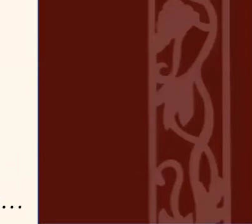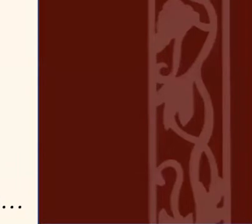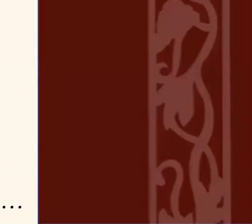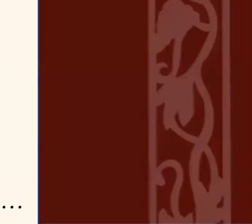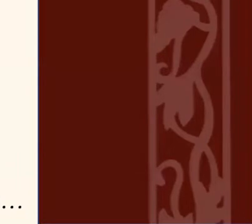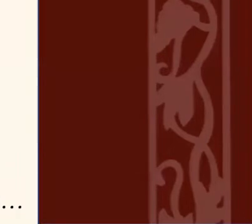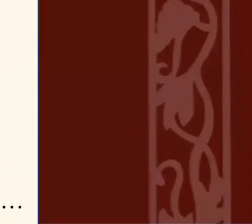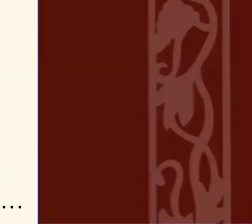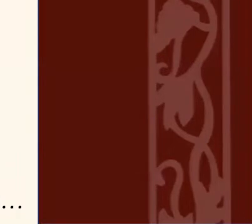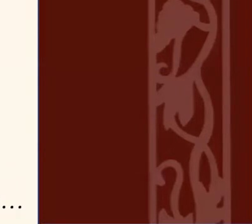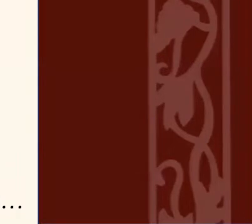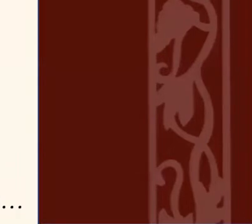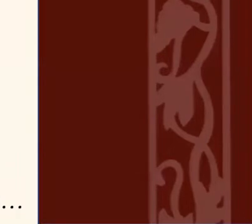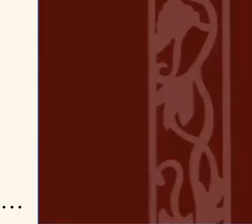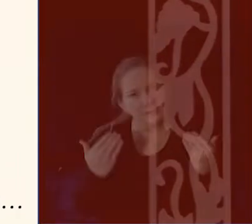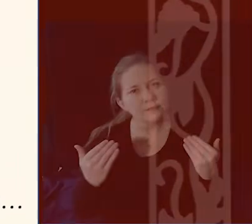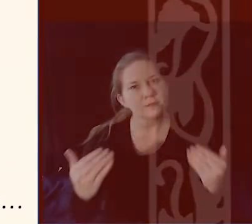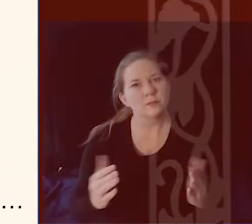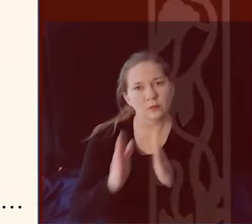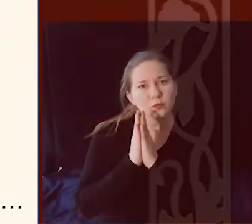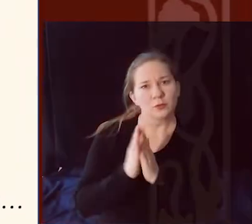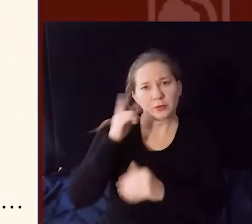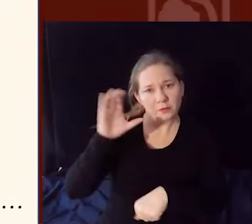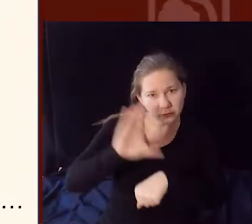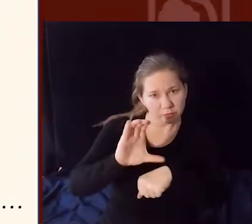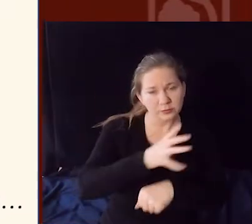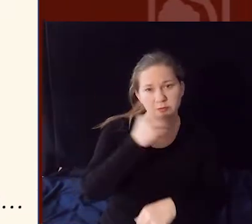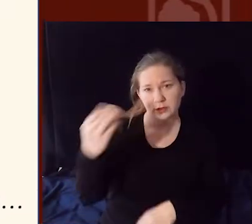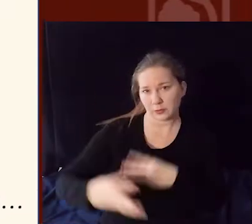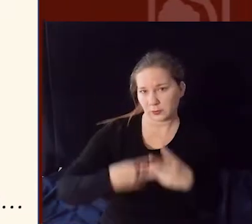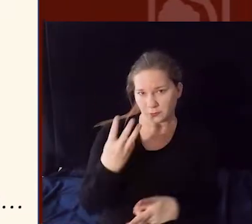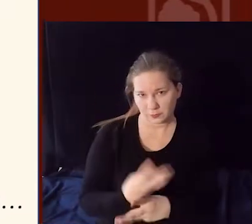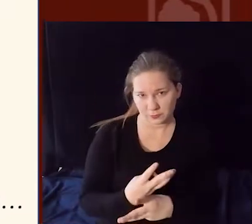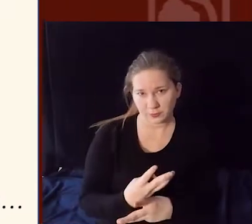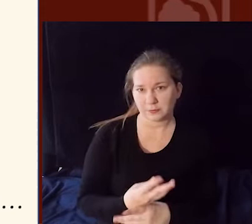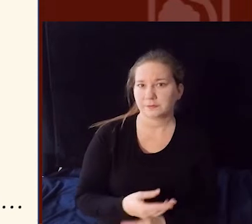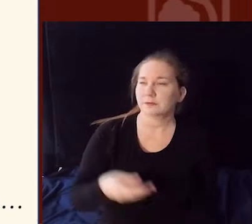Let us pray for the church and for the world.